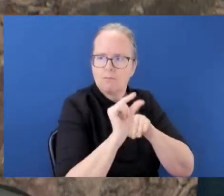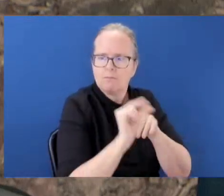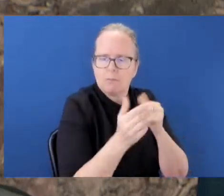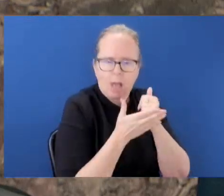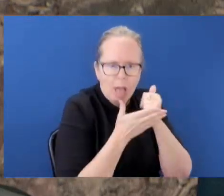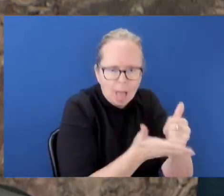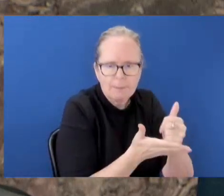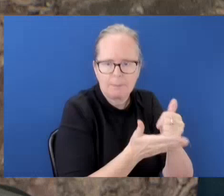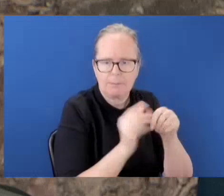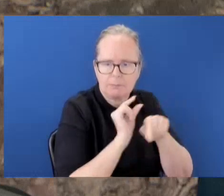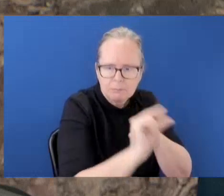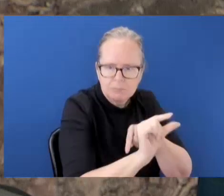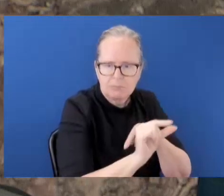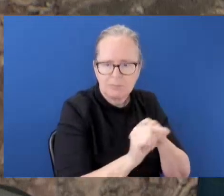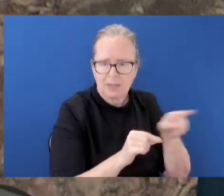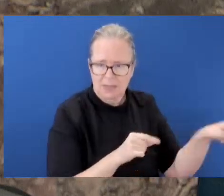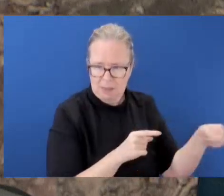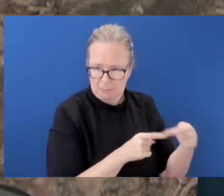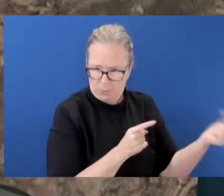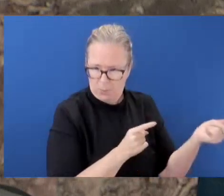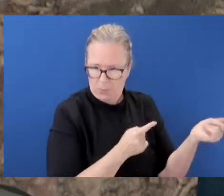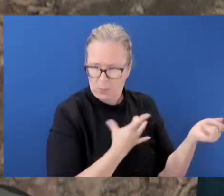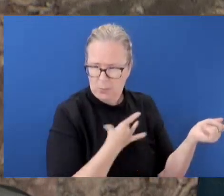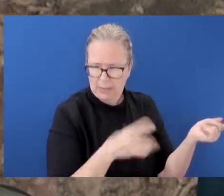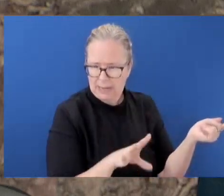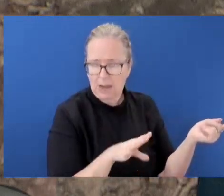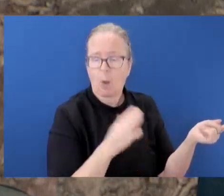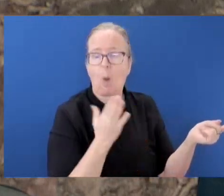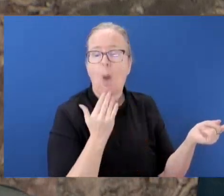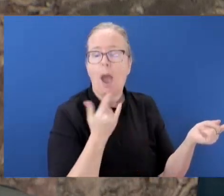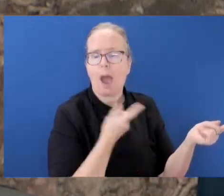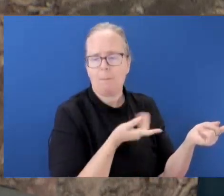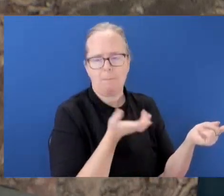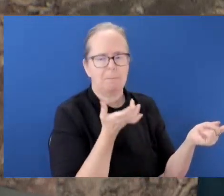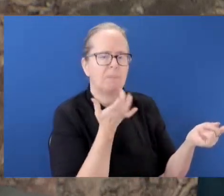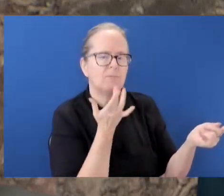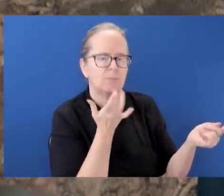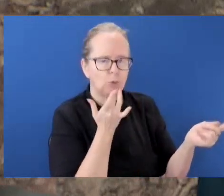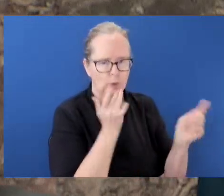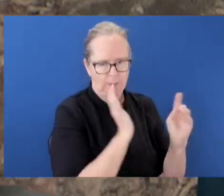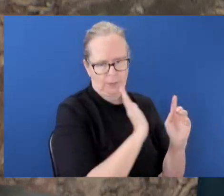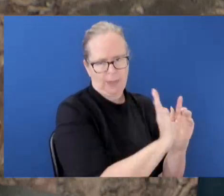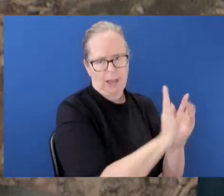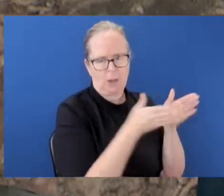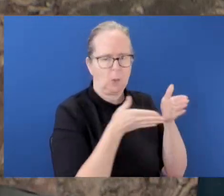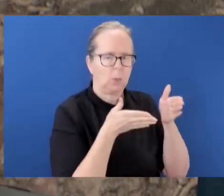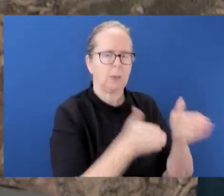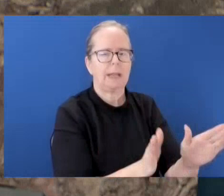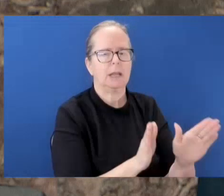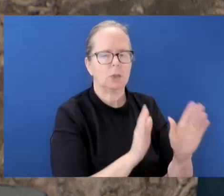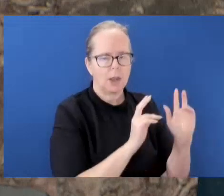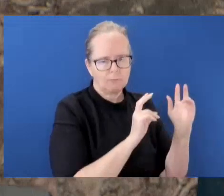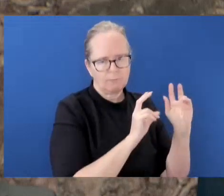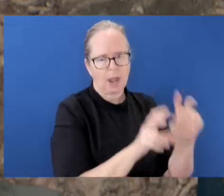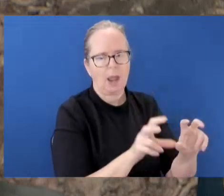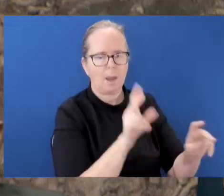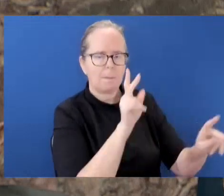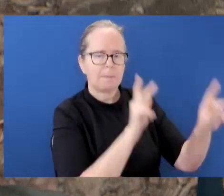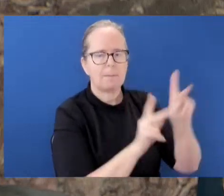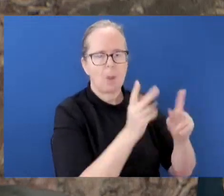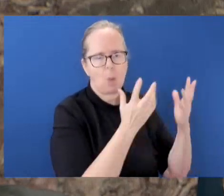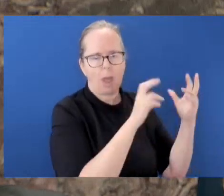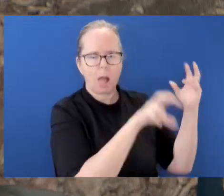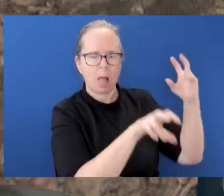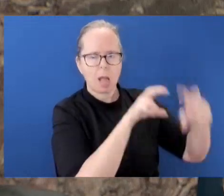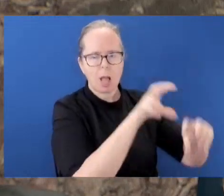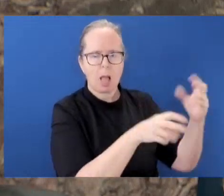like it because they'd really like to allow speculators back in the housing market, Mr. Speaker. You know, there is a tax increase, Mr. Speaker. It's a